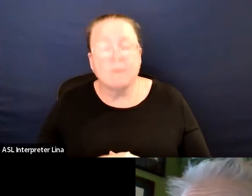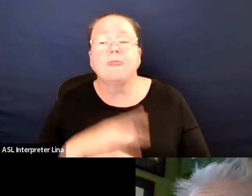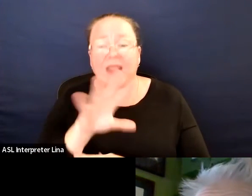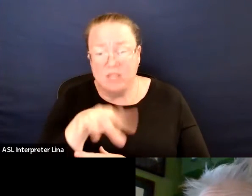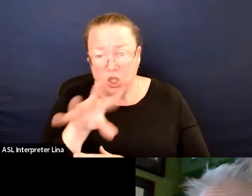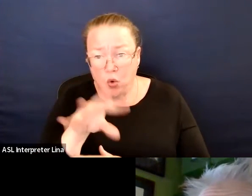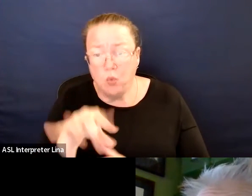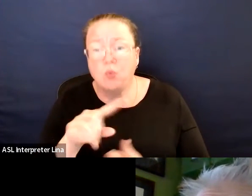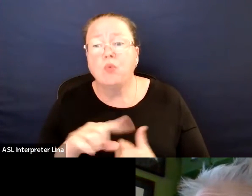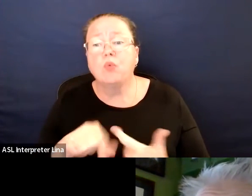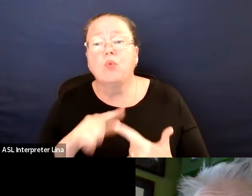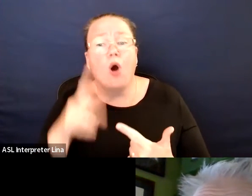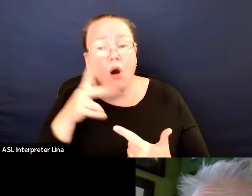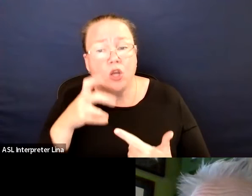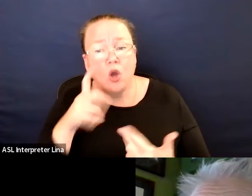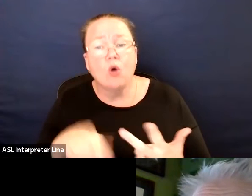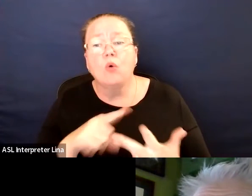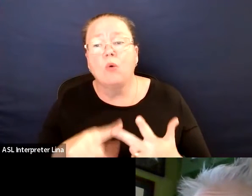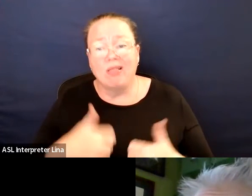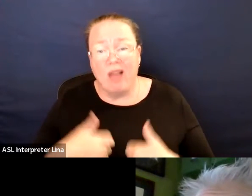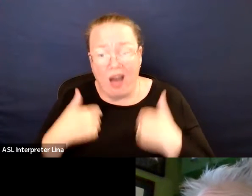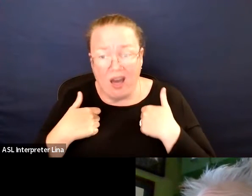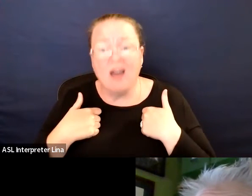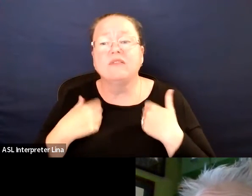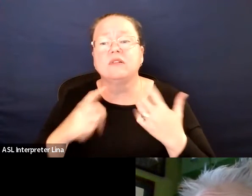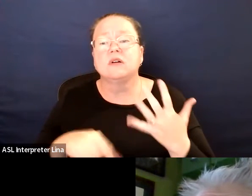video, audio, live